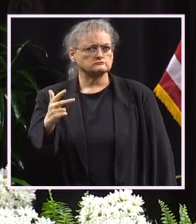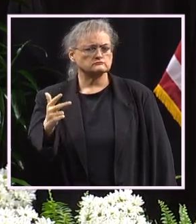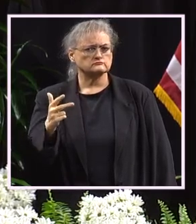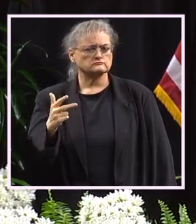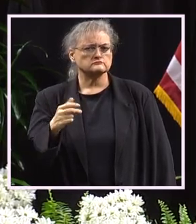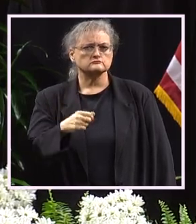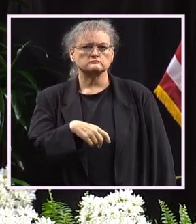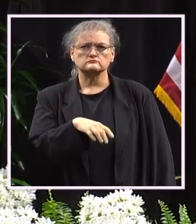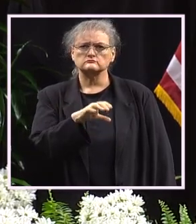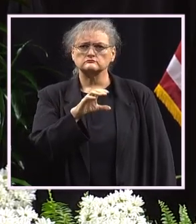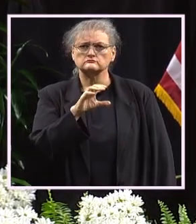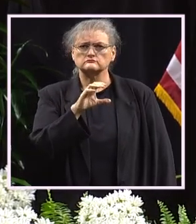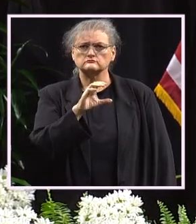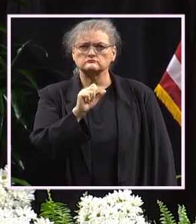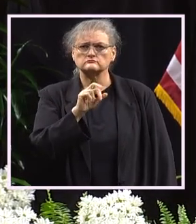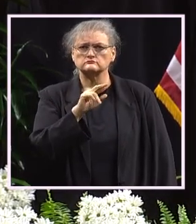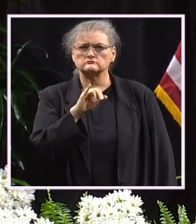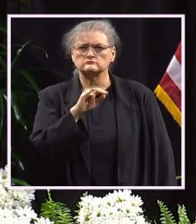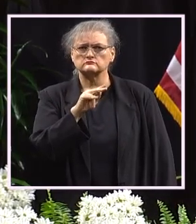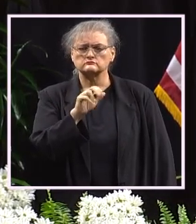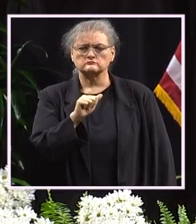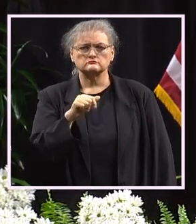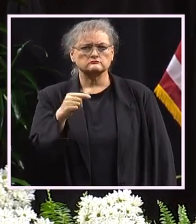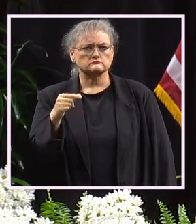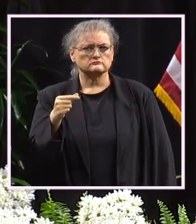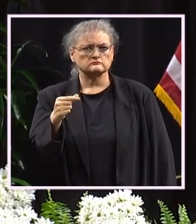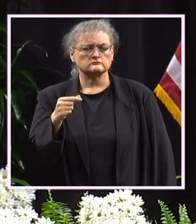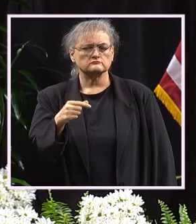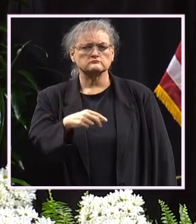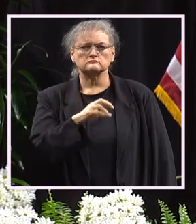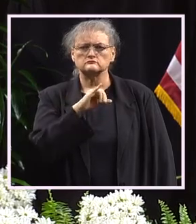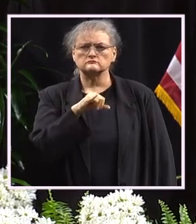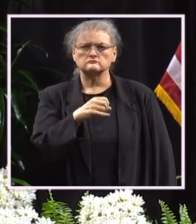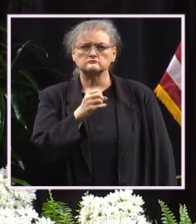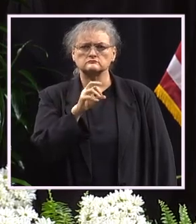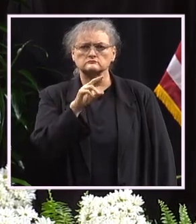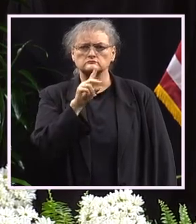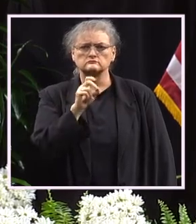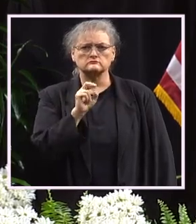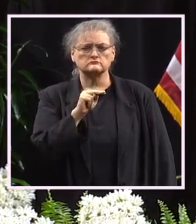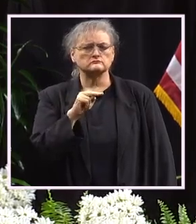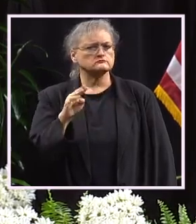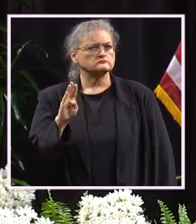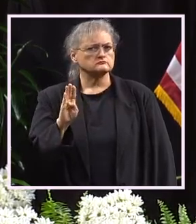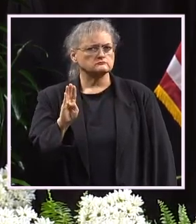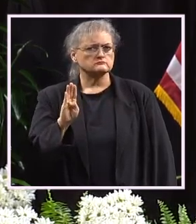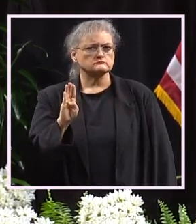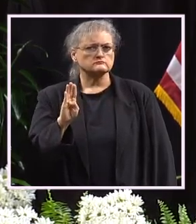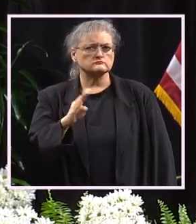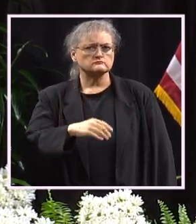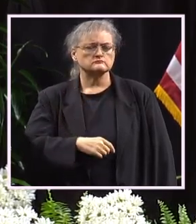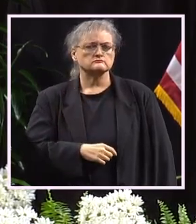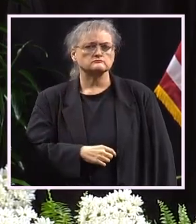Karina M. Galvan. Jordan McKenzie Baxter, magna cum laude,